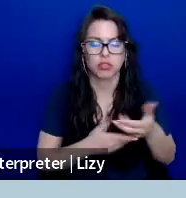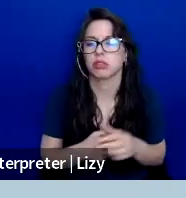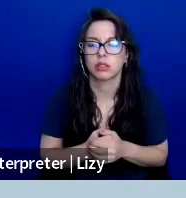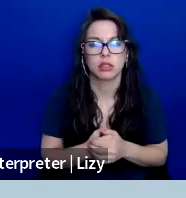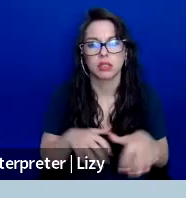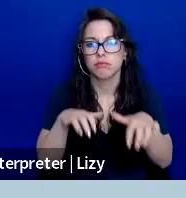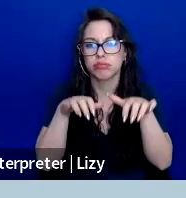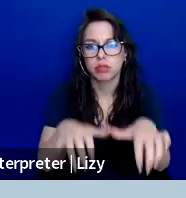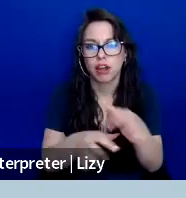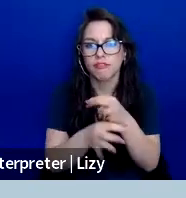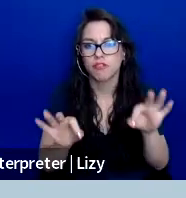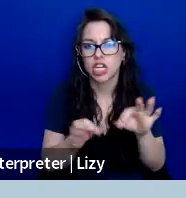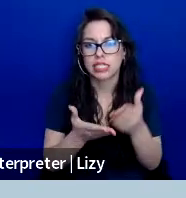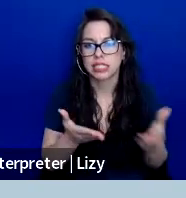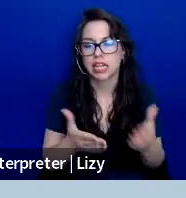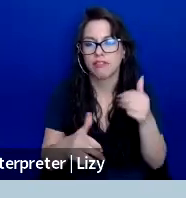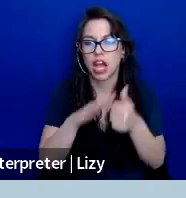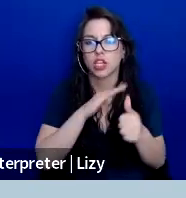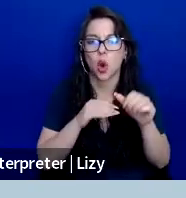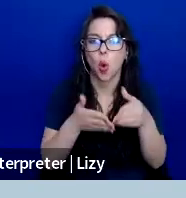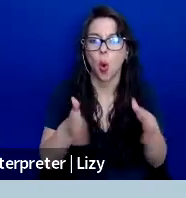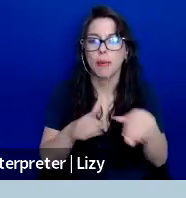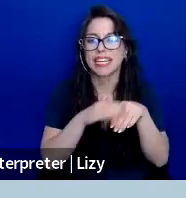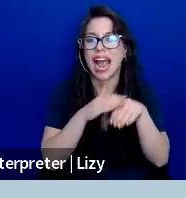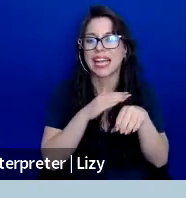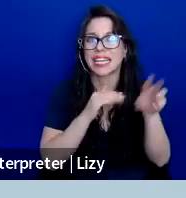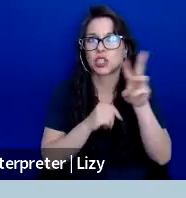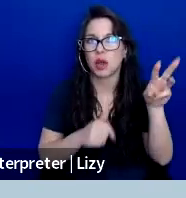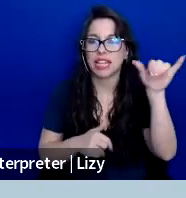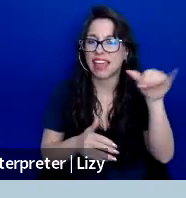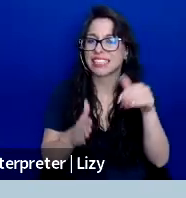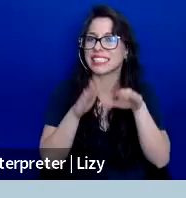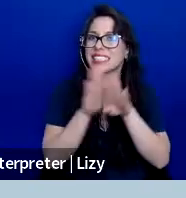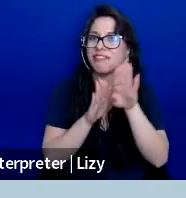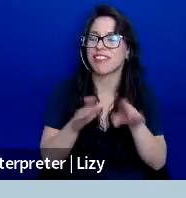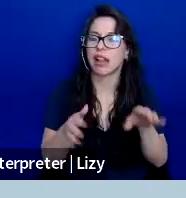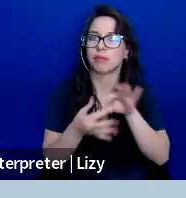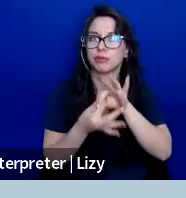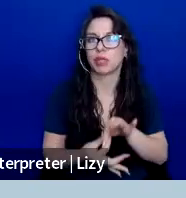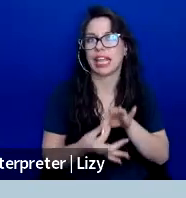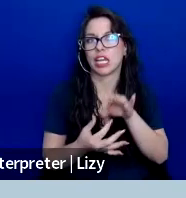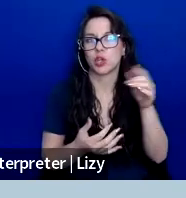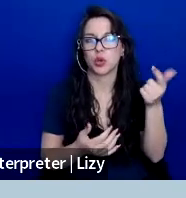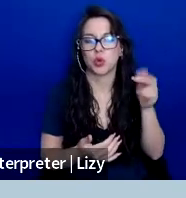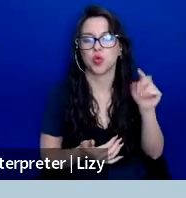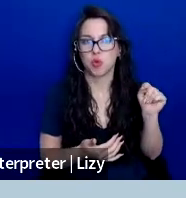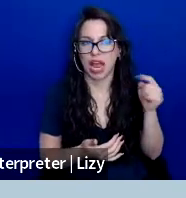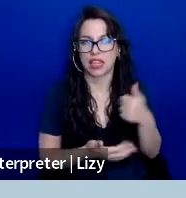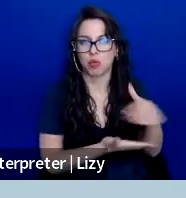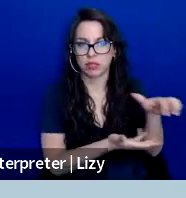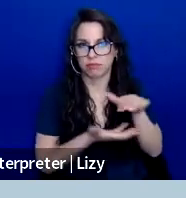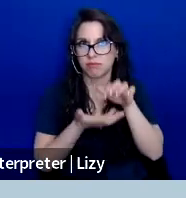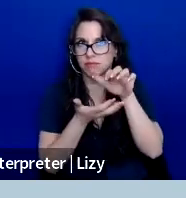on the Open Access website that has been developed as part of the grant. And then there are